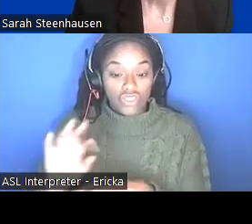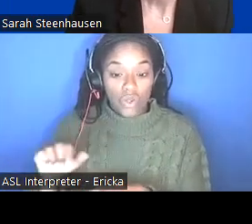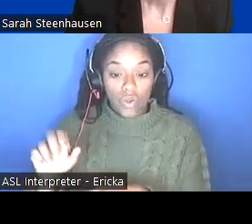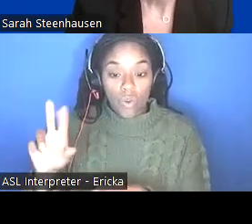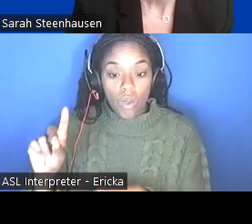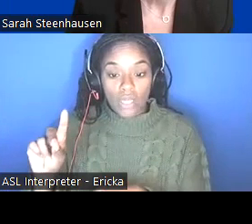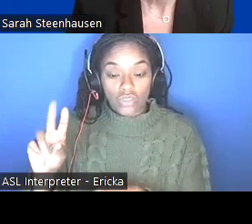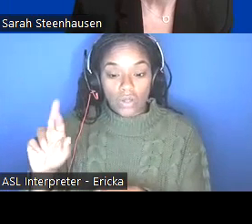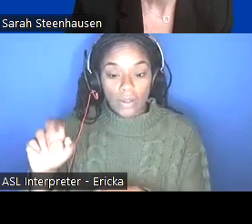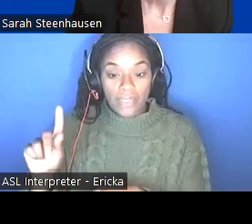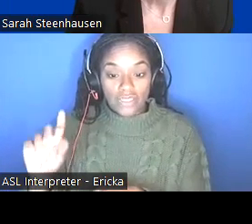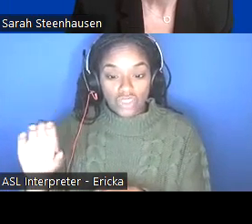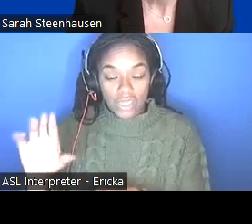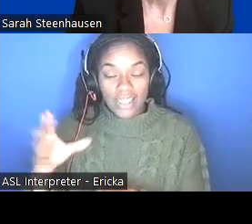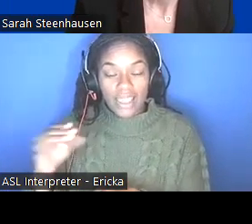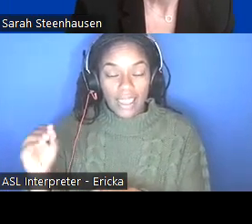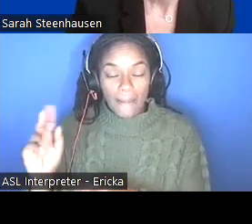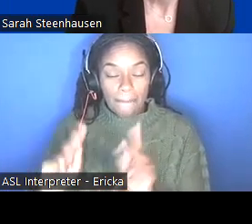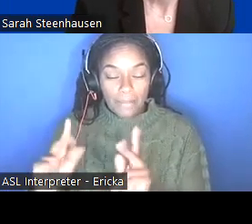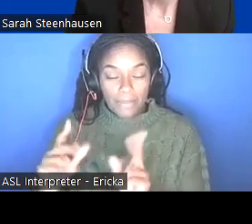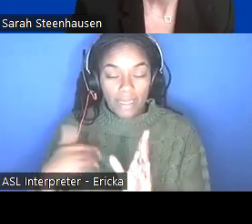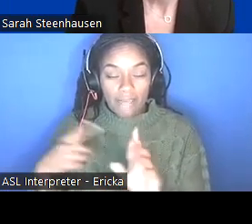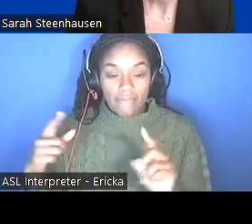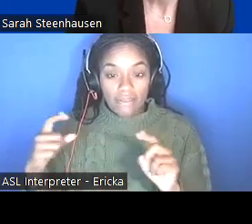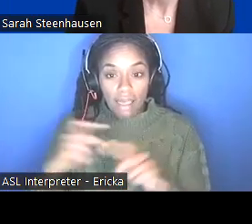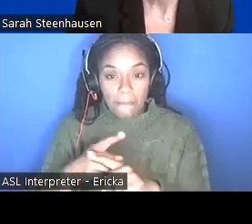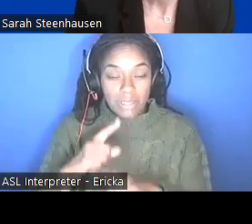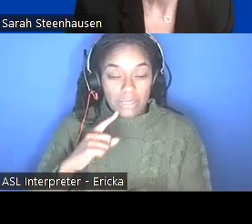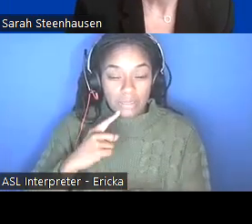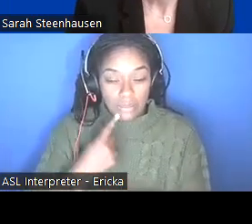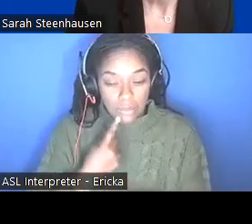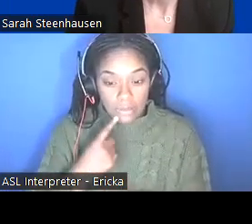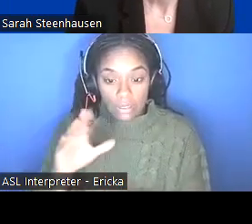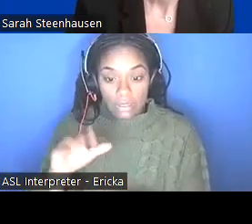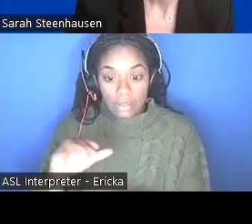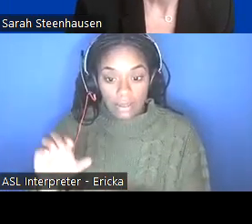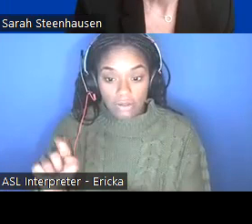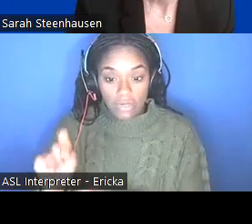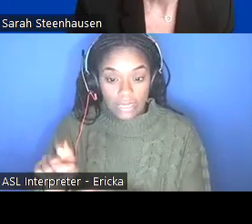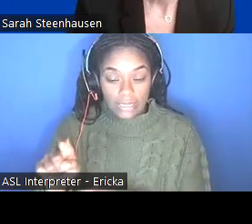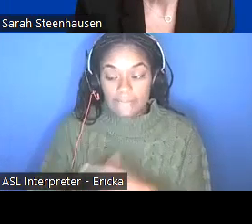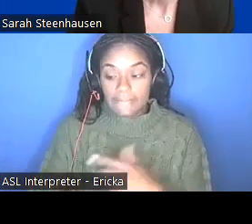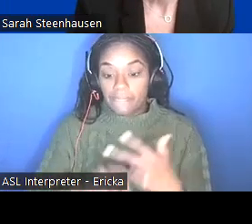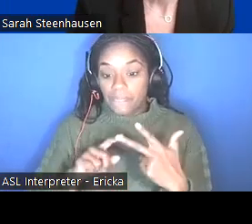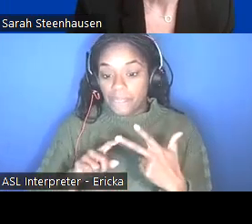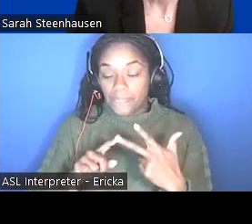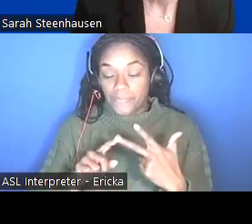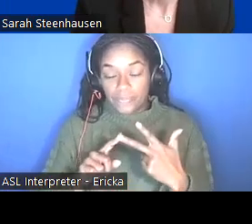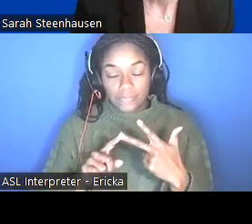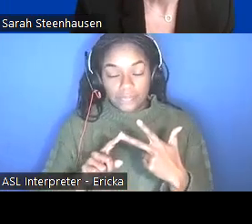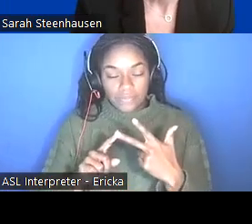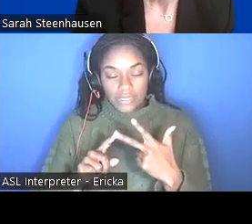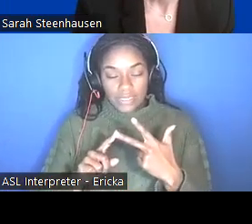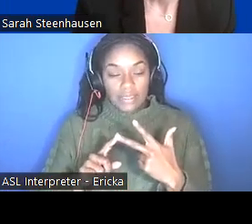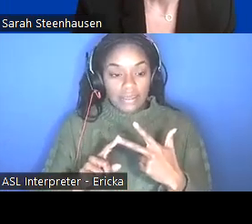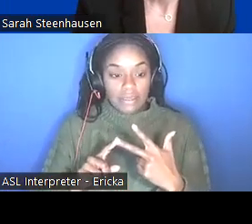and recipients with complex chronic care needs. And the other thing is this permanent